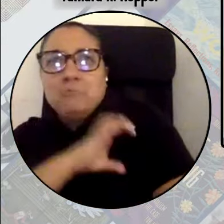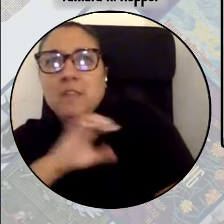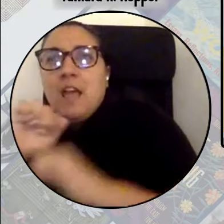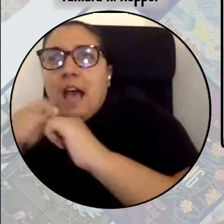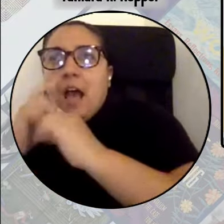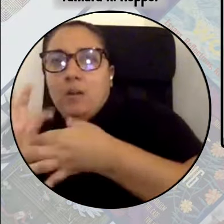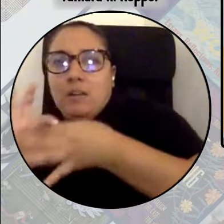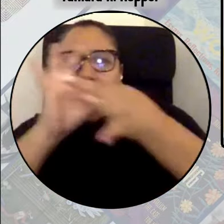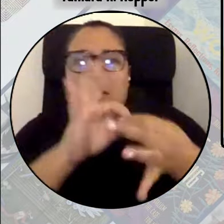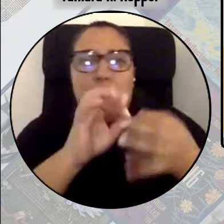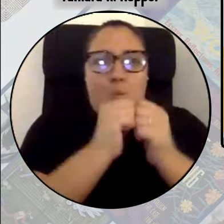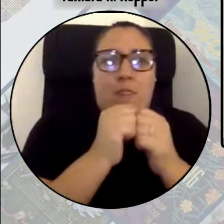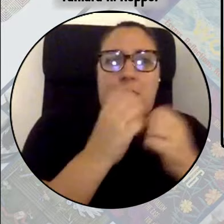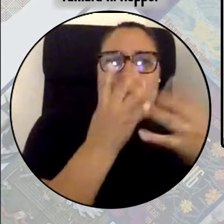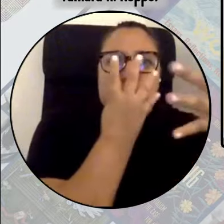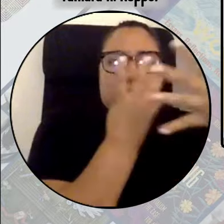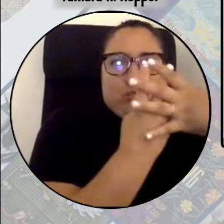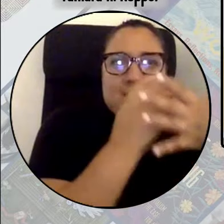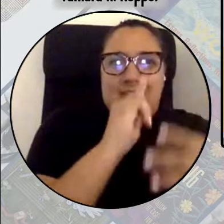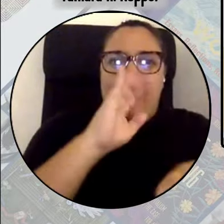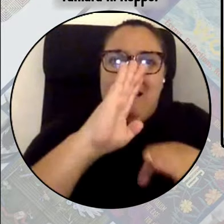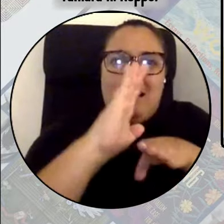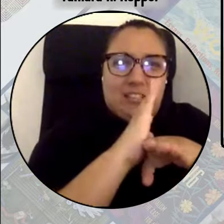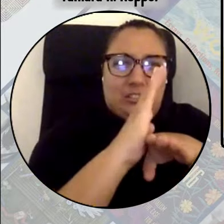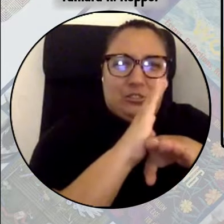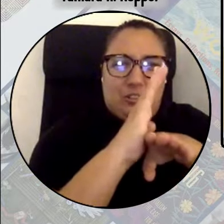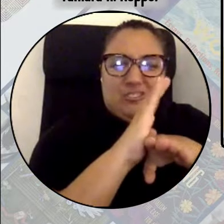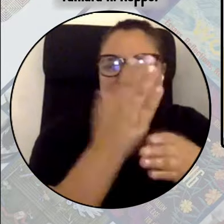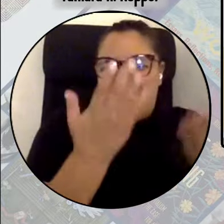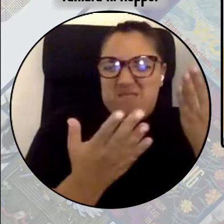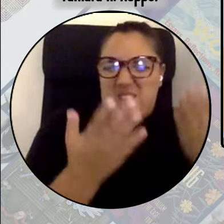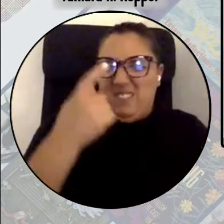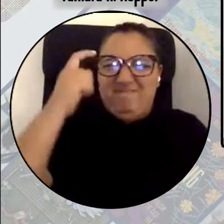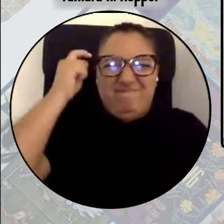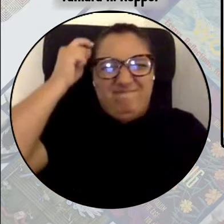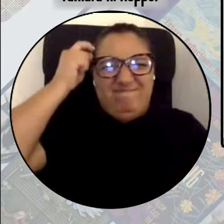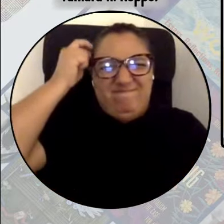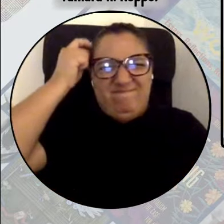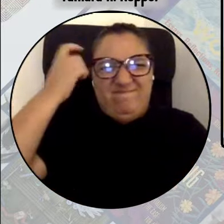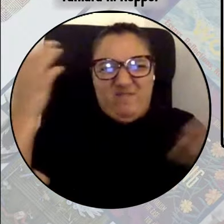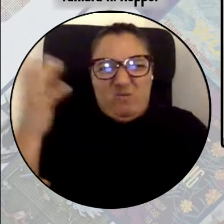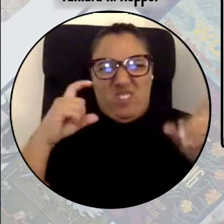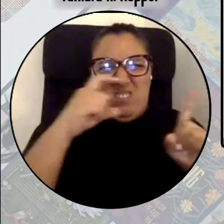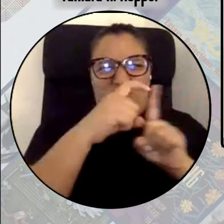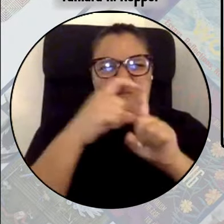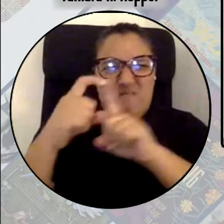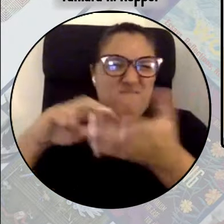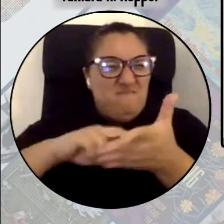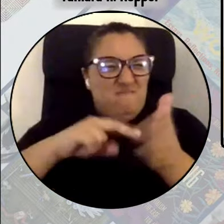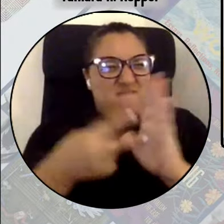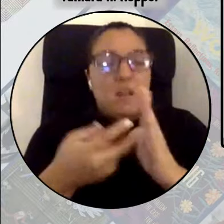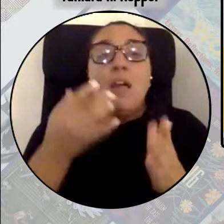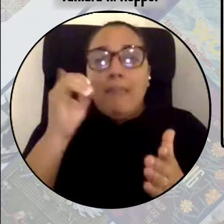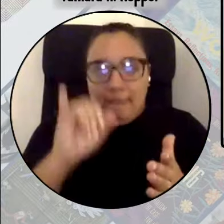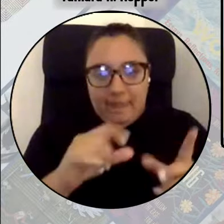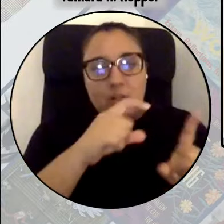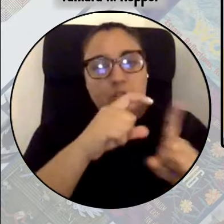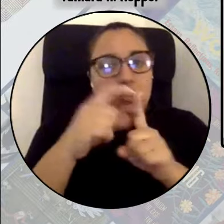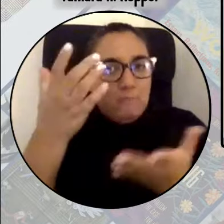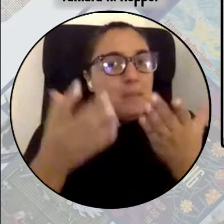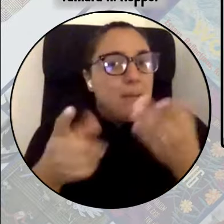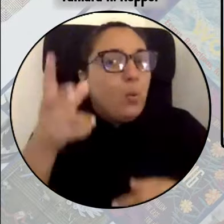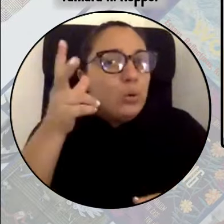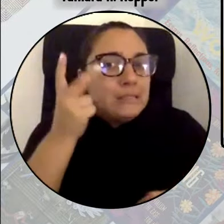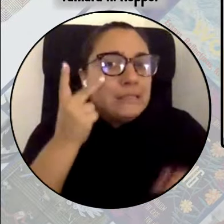industrial complex. But not all of us are familiar with this term. This is a term that is also, you'll see sometimes